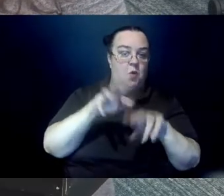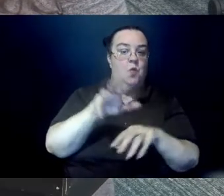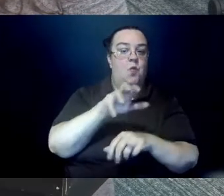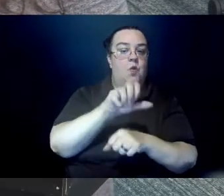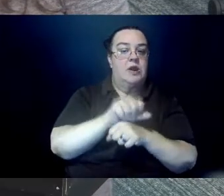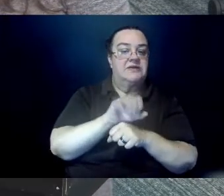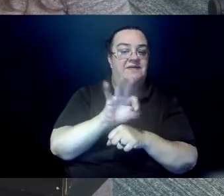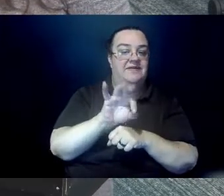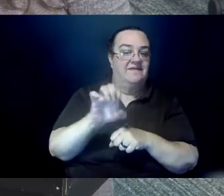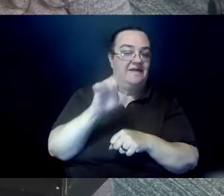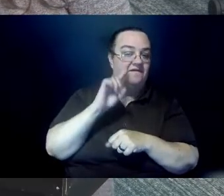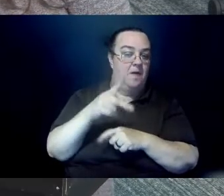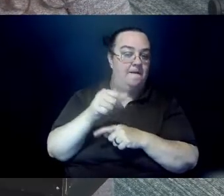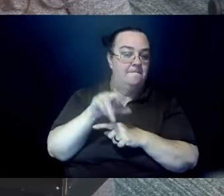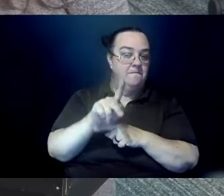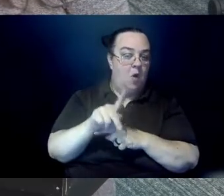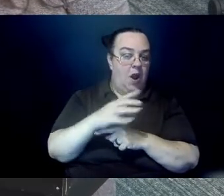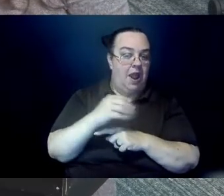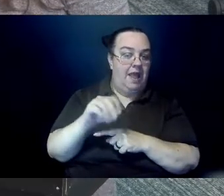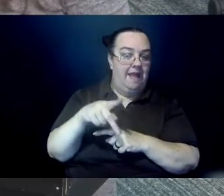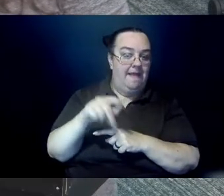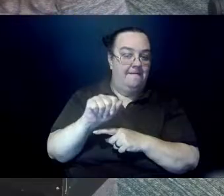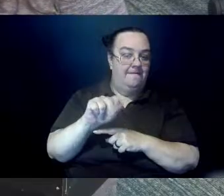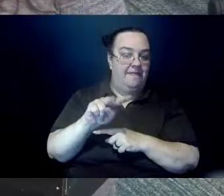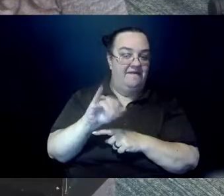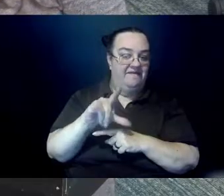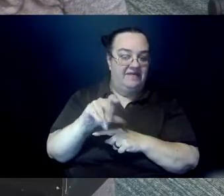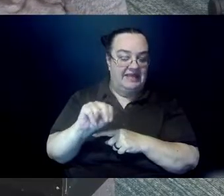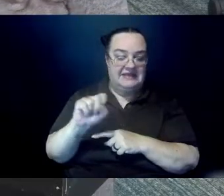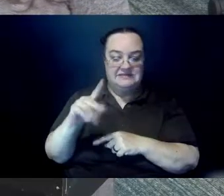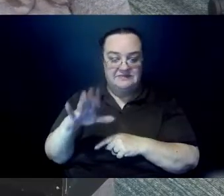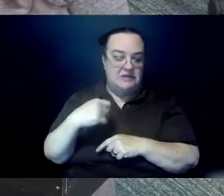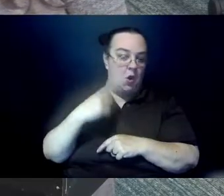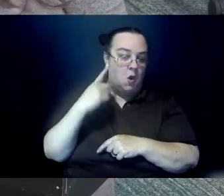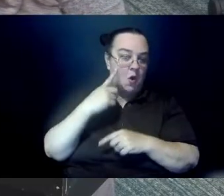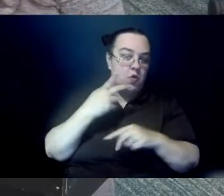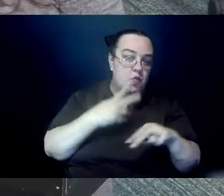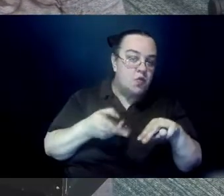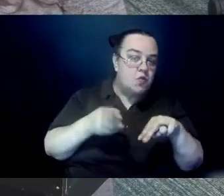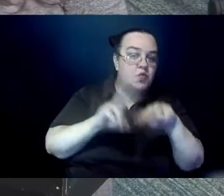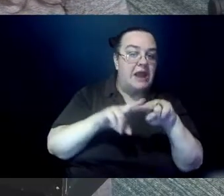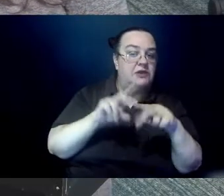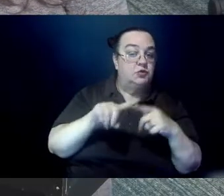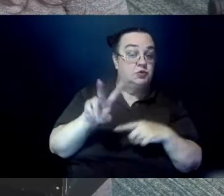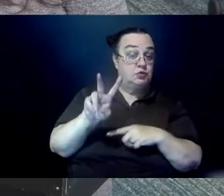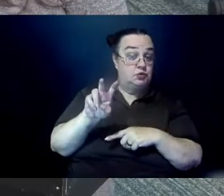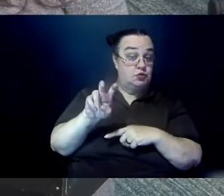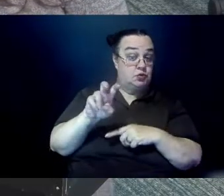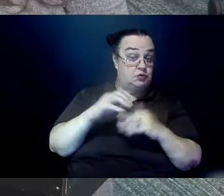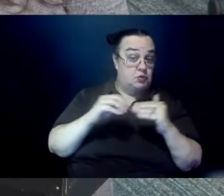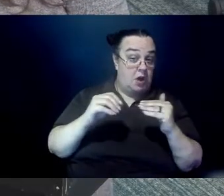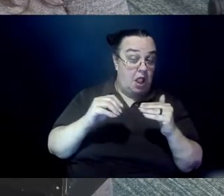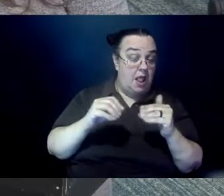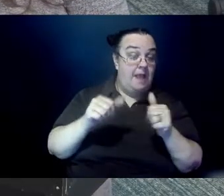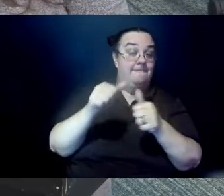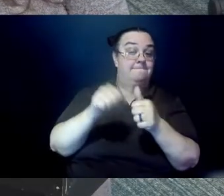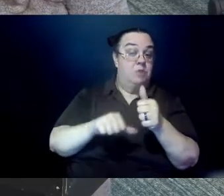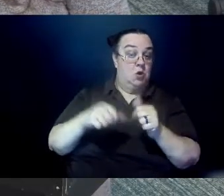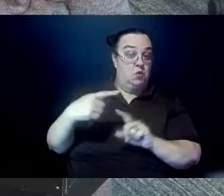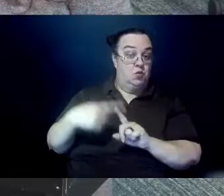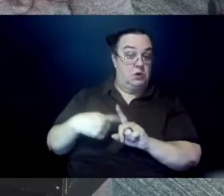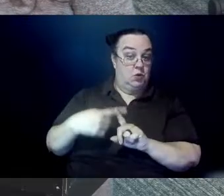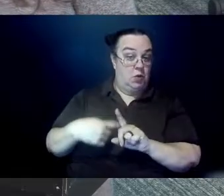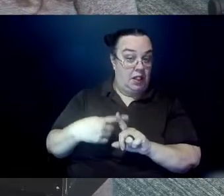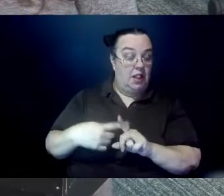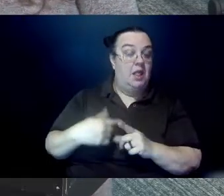park space and pavilions. I heard maybe a figure of raising it to $200 per rental.